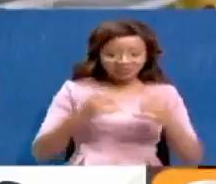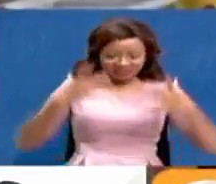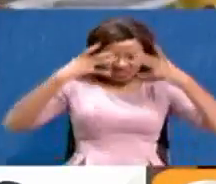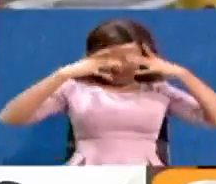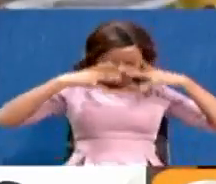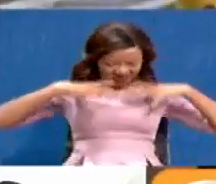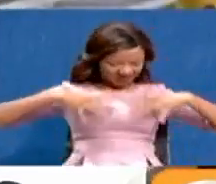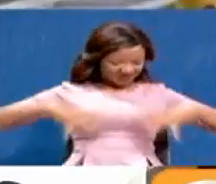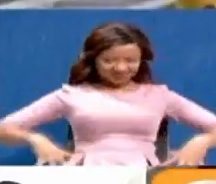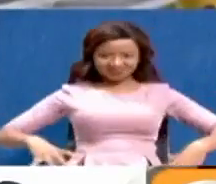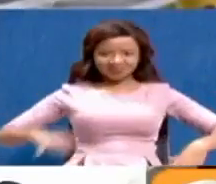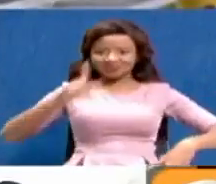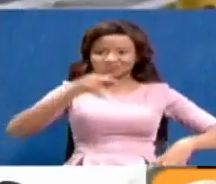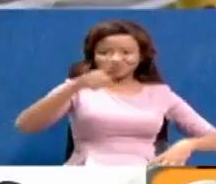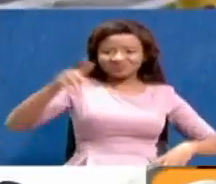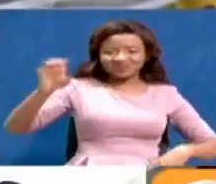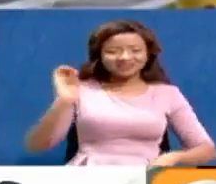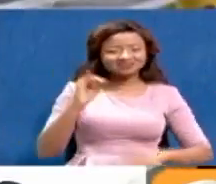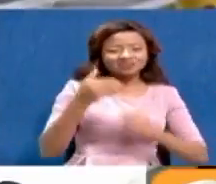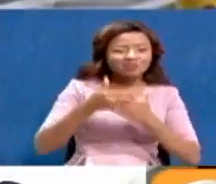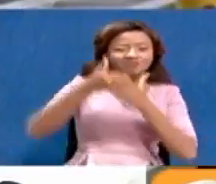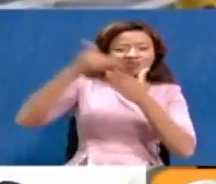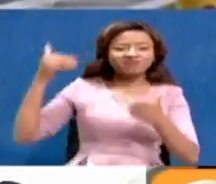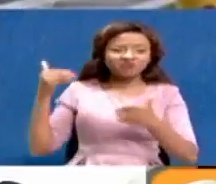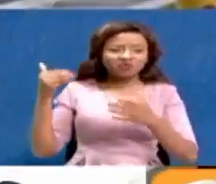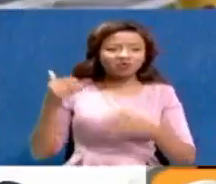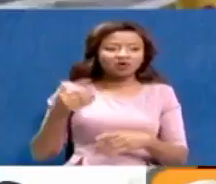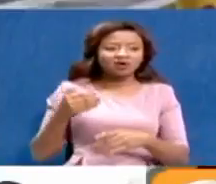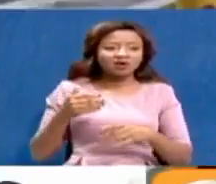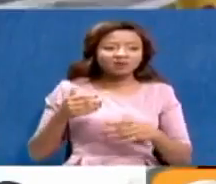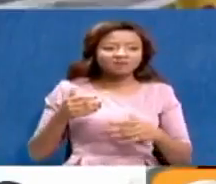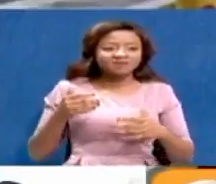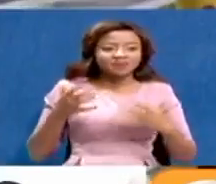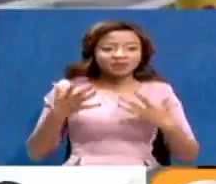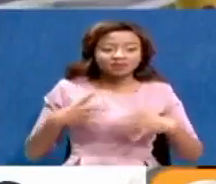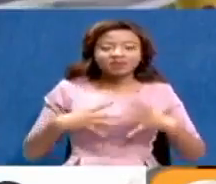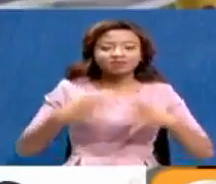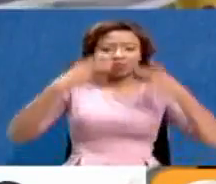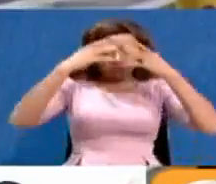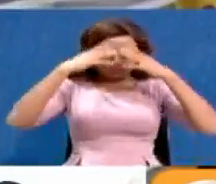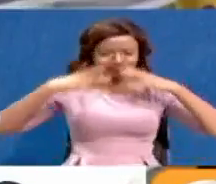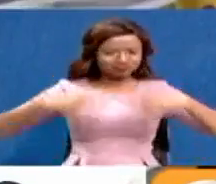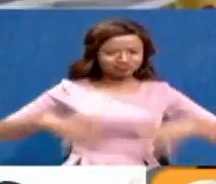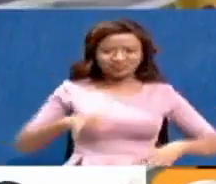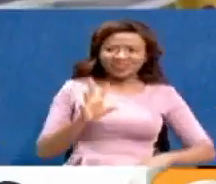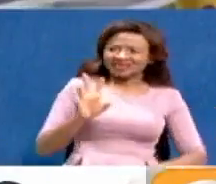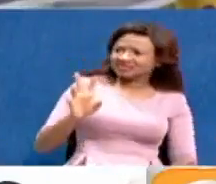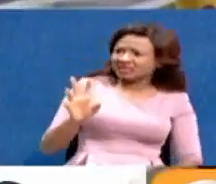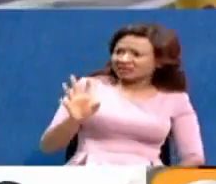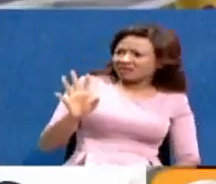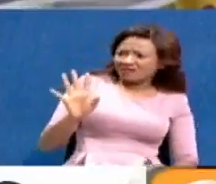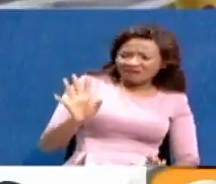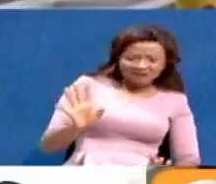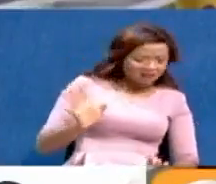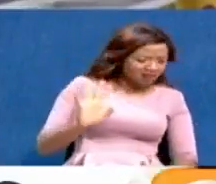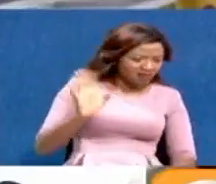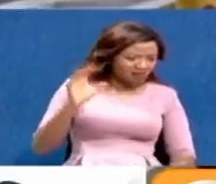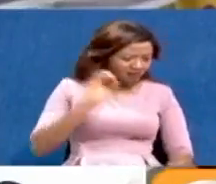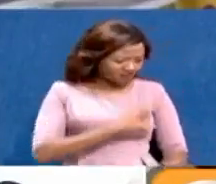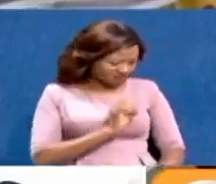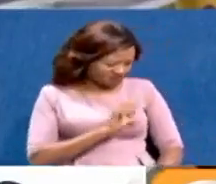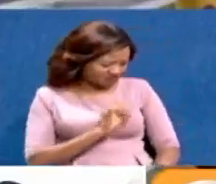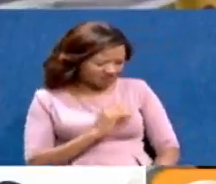PPEs. Kwa sababu hapo mbeleni kulikuwa na tuhuma ya kwamba watu wakiona vile watu wamejivalia zile nguo wanapata